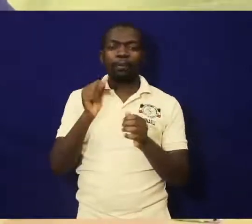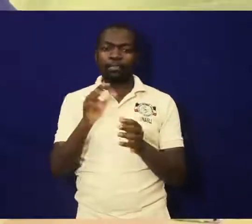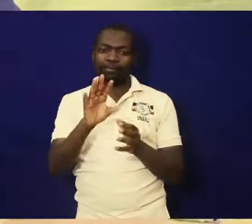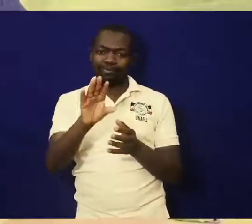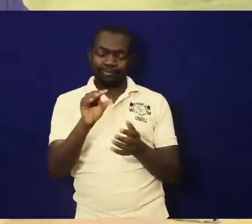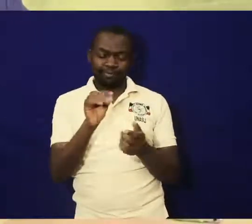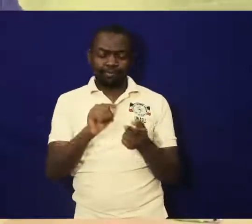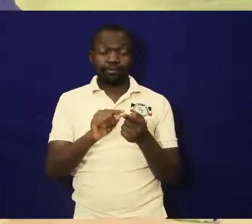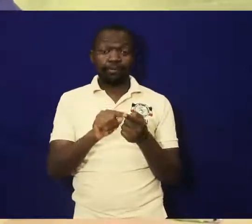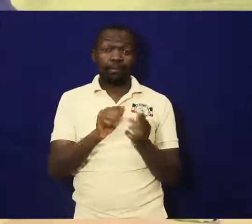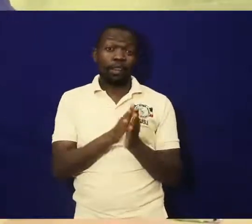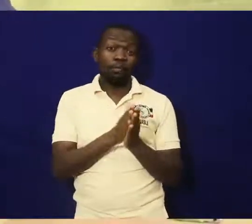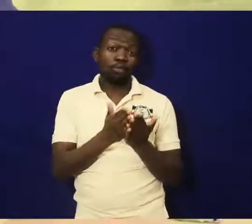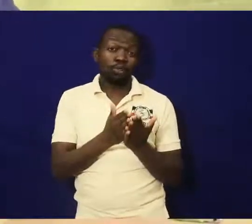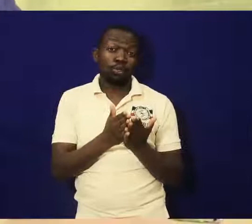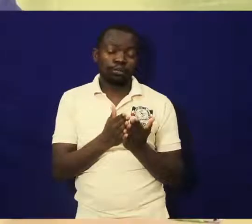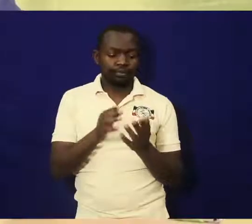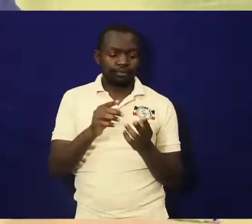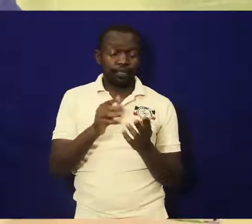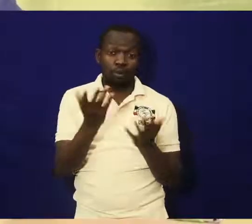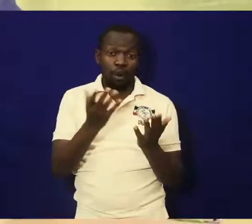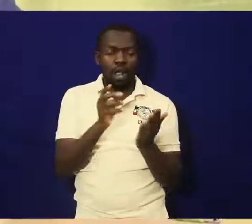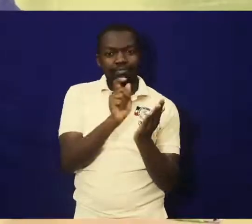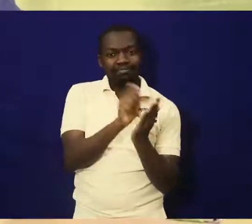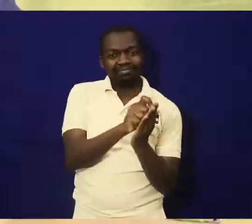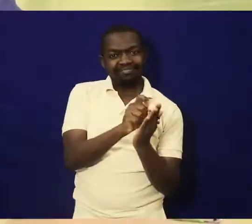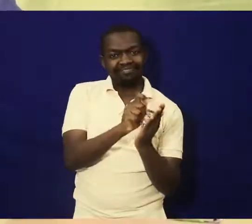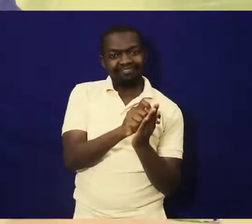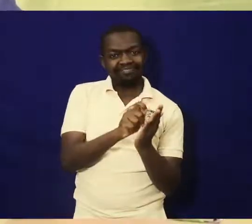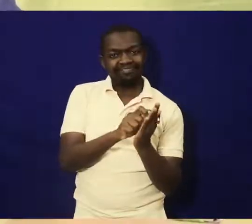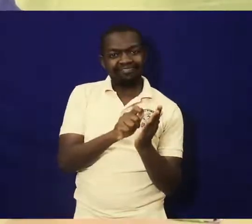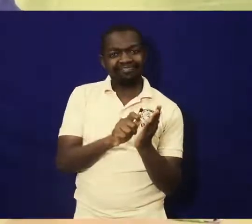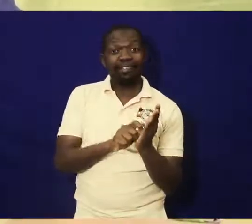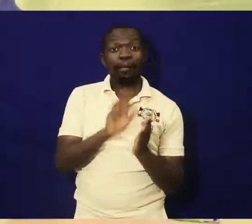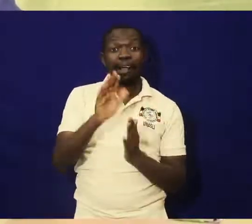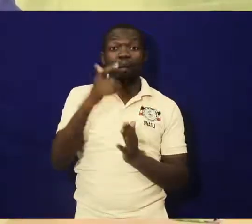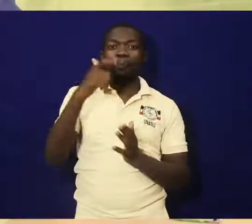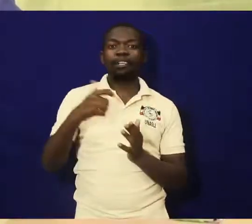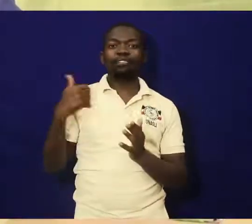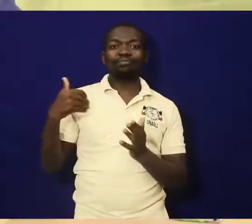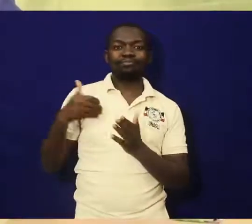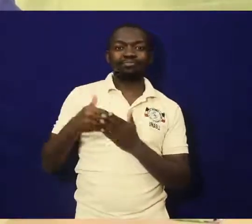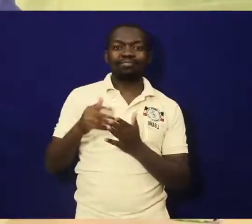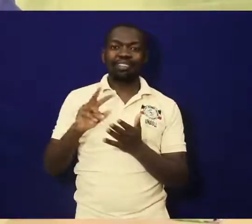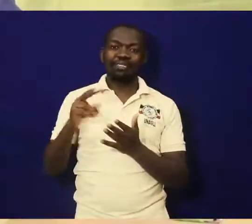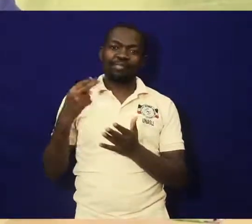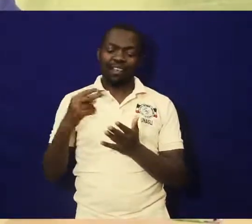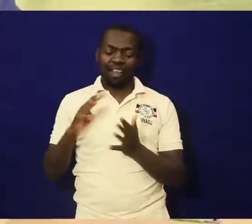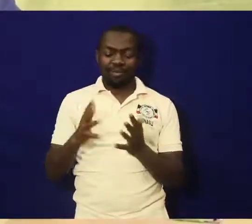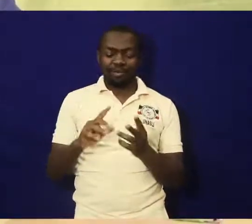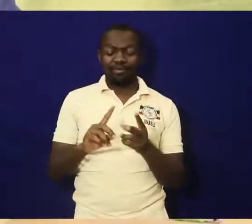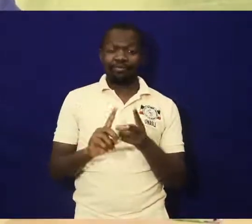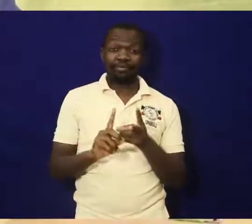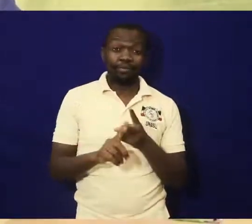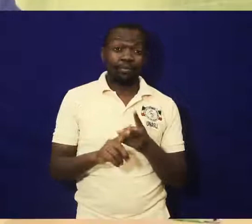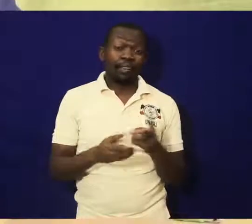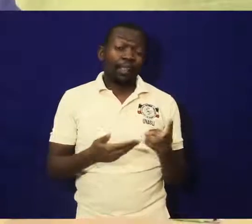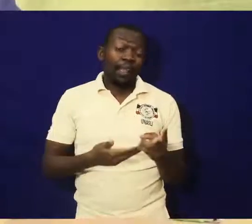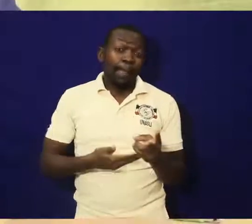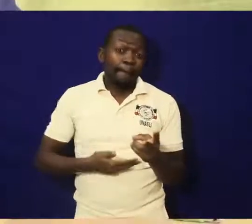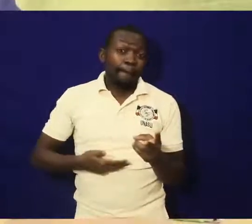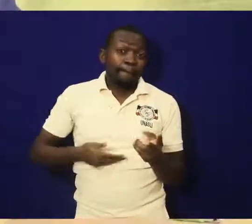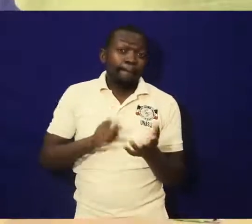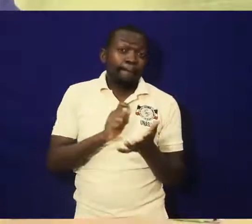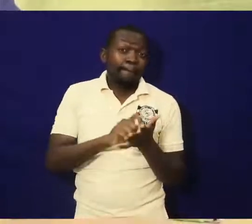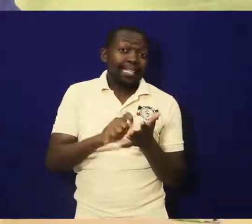will record your notes for personal reflection. You also need a pencil because you have to